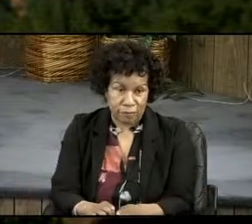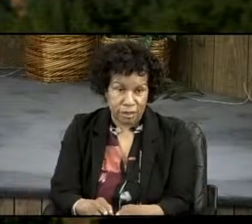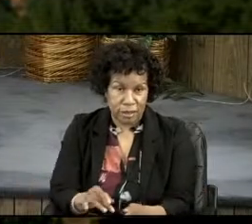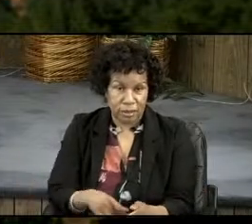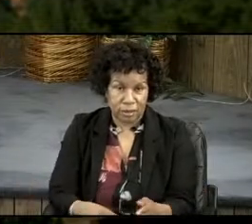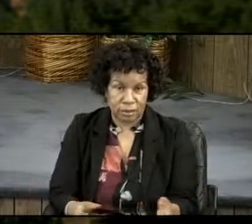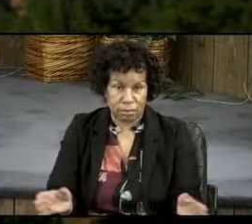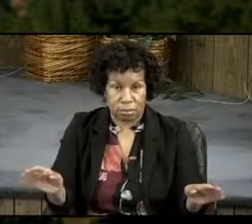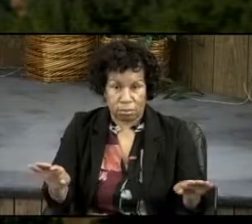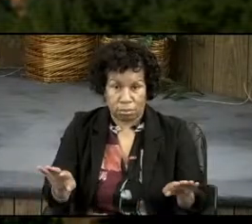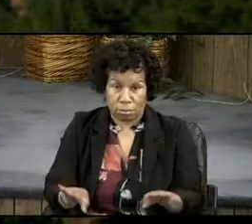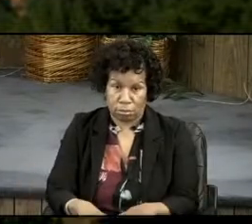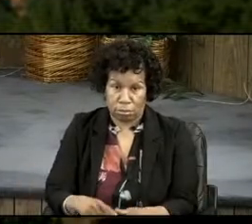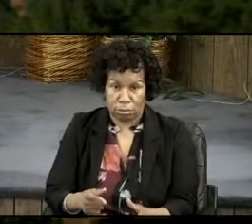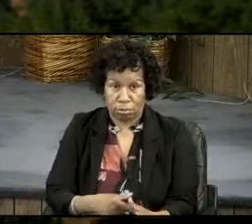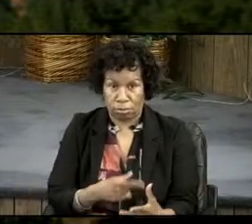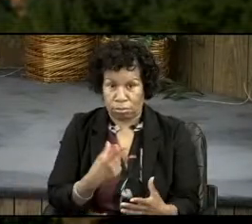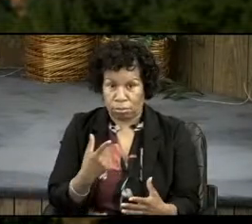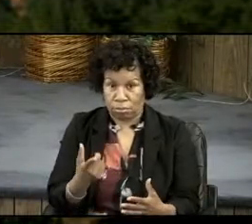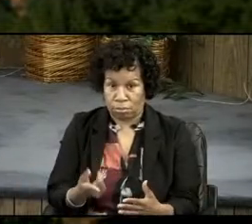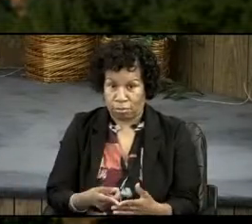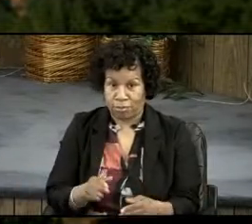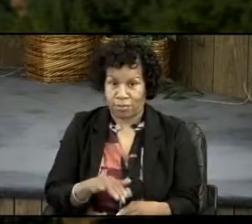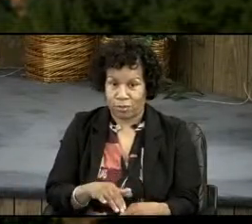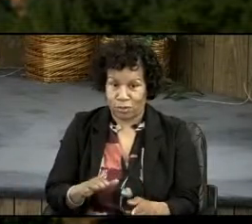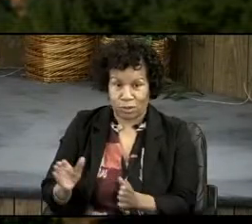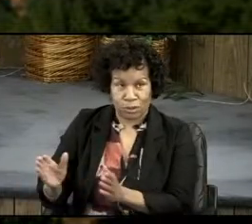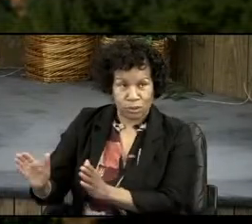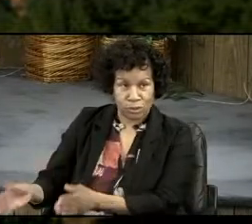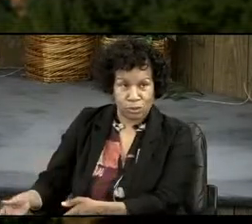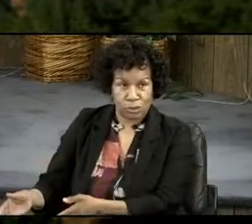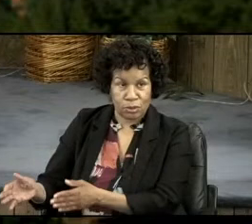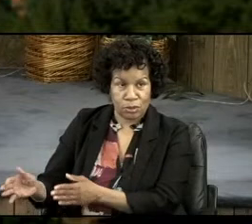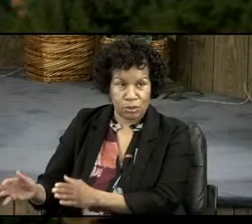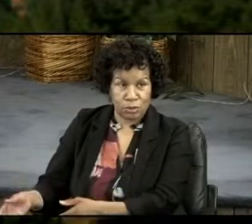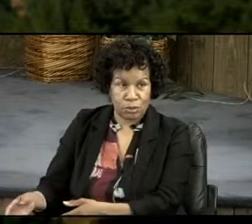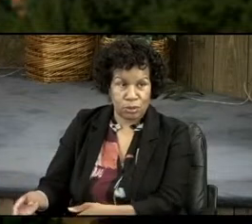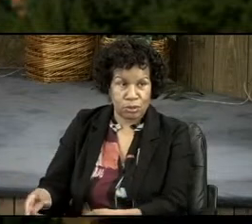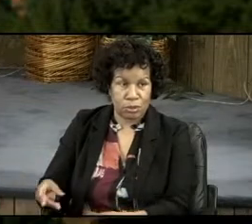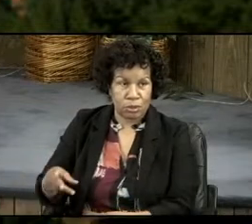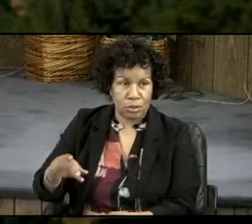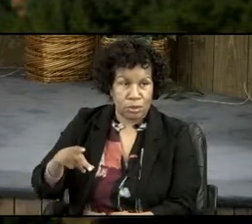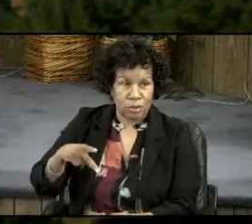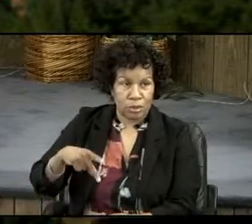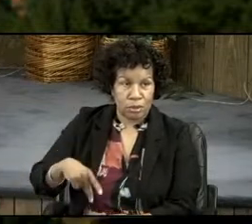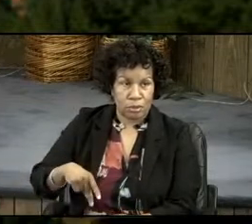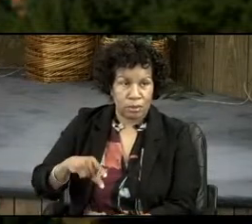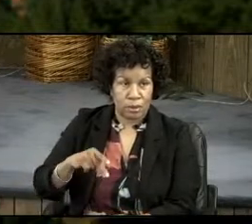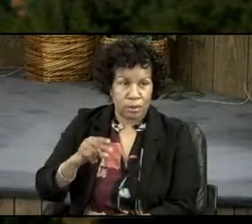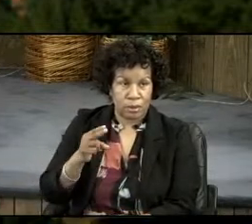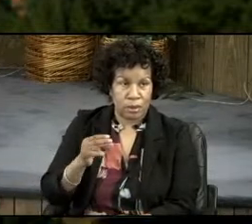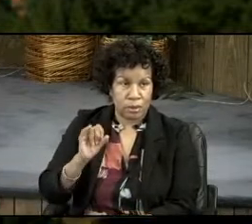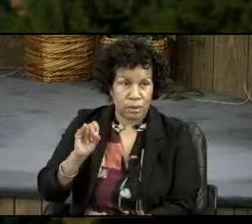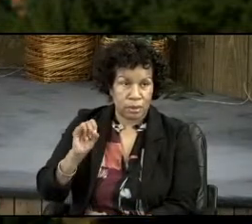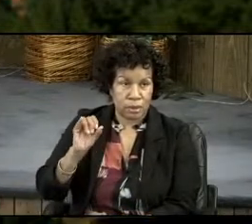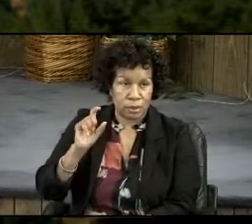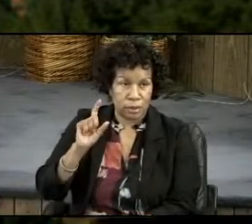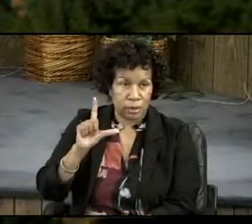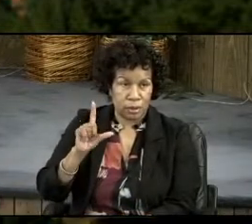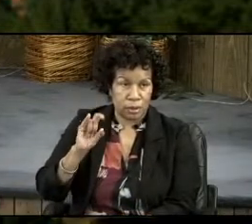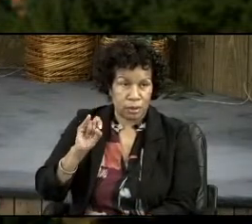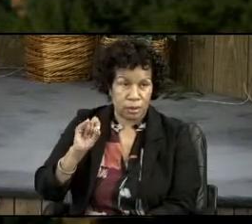in a minute. And then on the other side, the Philistines were on the other hill on the opposite